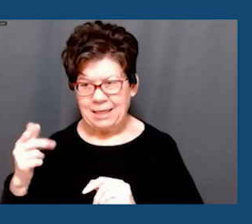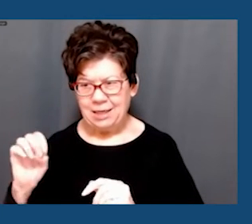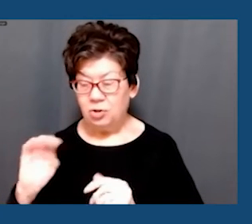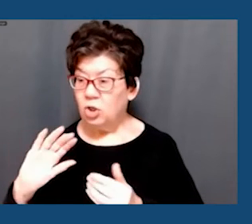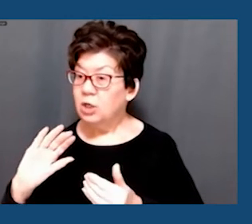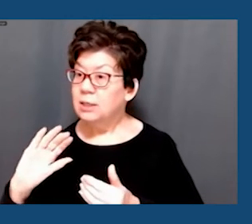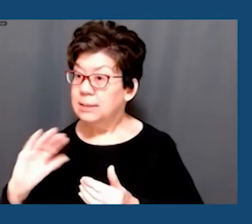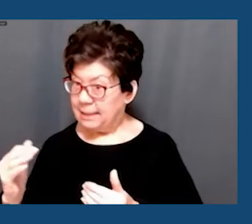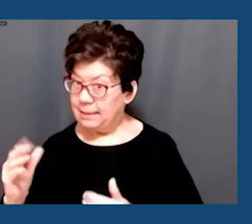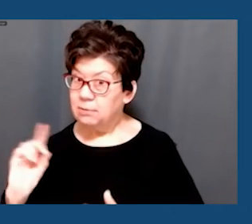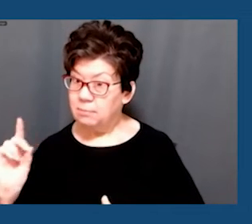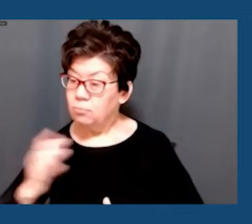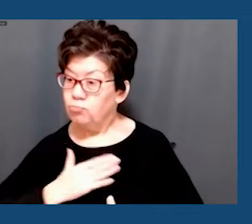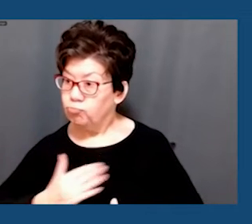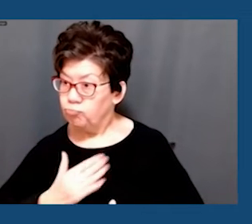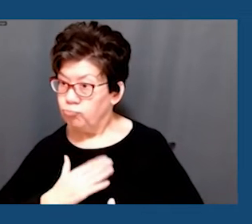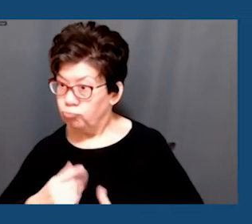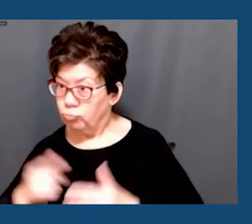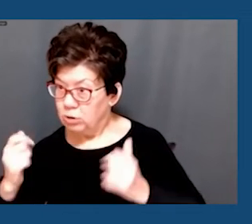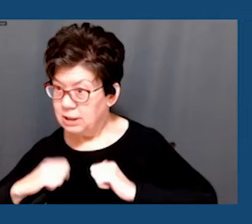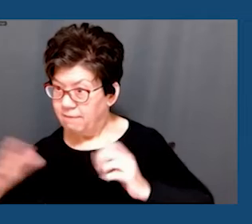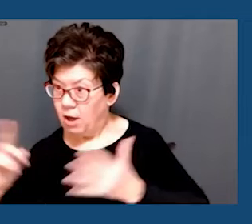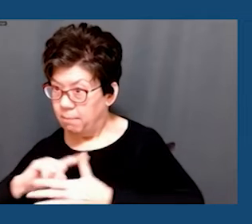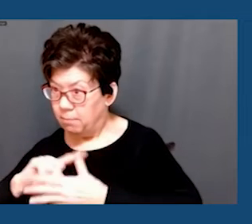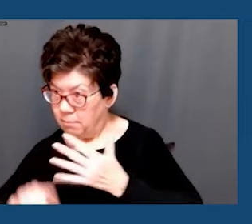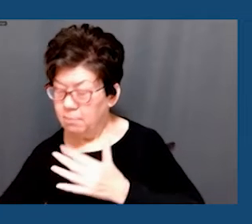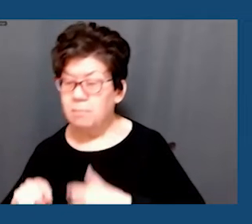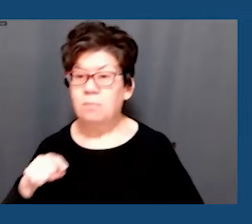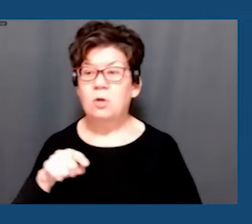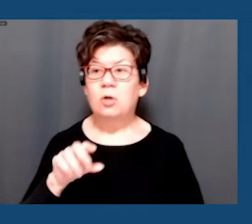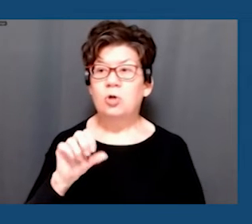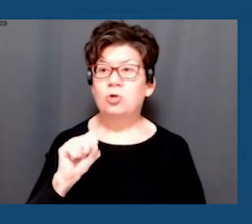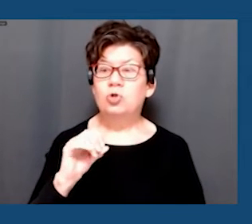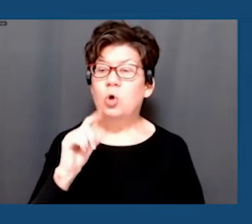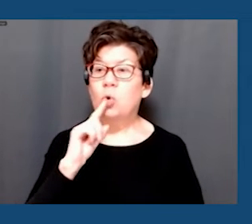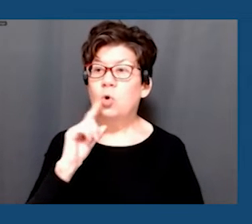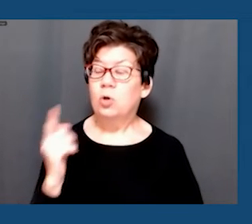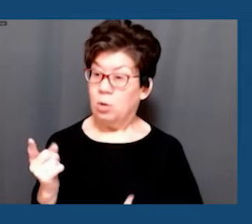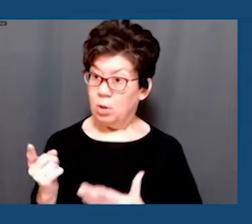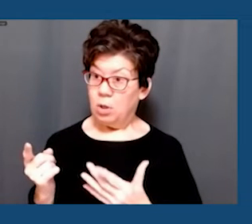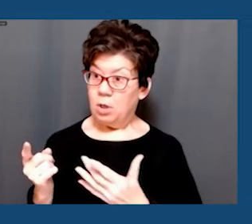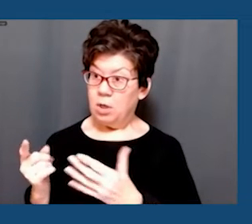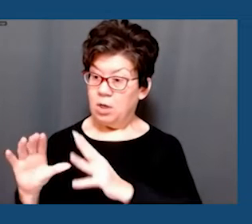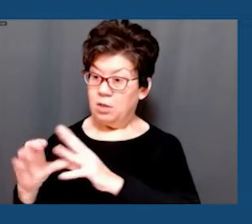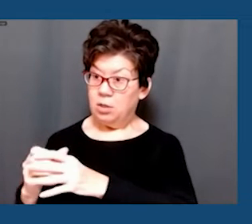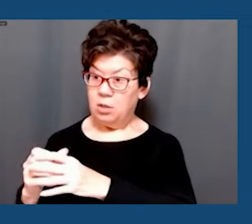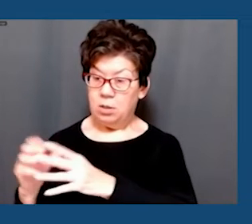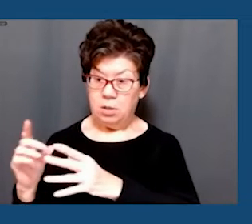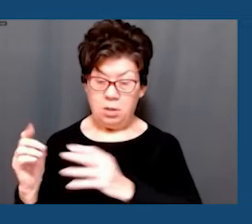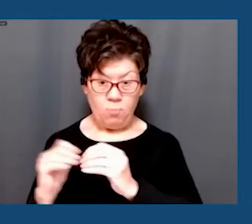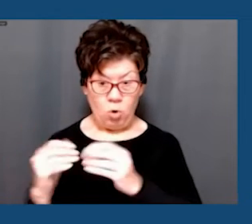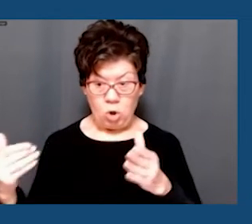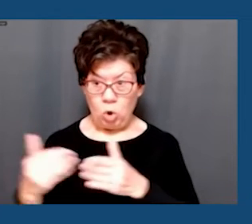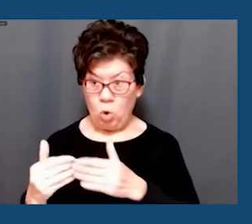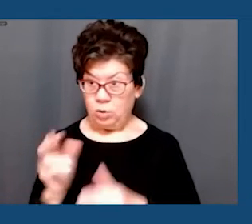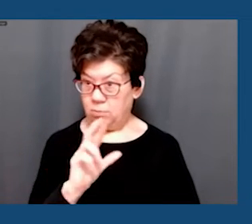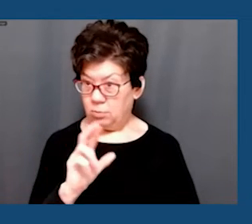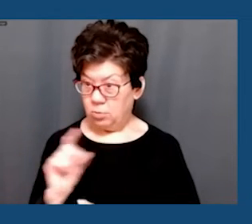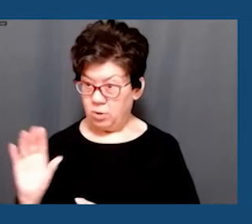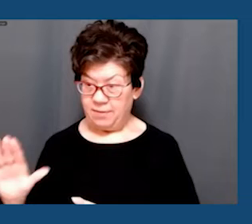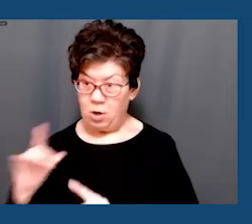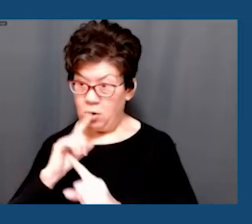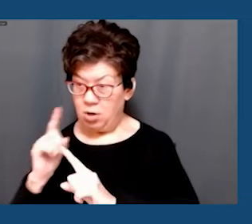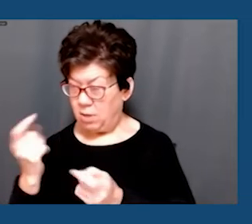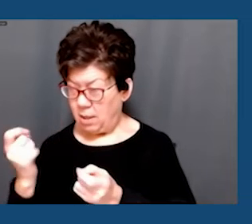up to Republicans on that issue. Has the party shifted in how it talks about this, and it's because of the migrant crisis? No, let me tell you